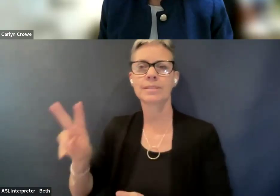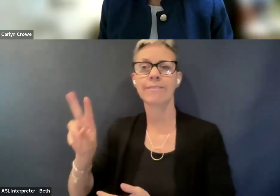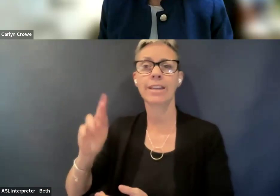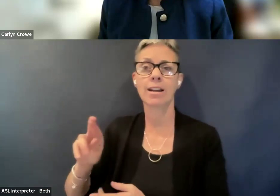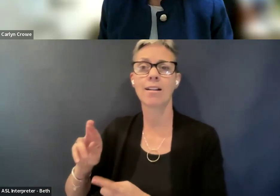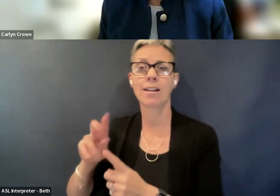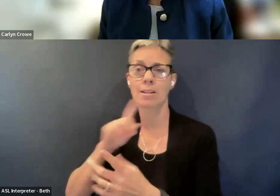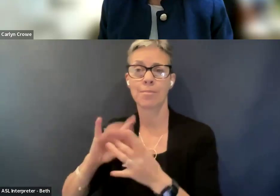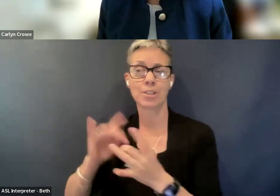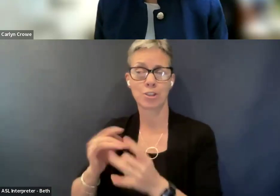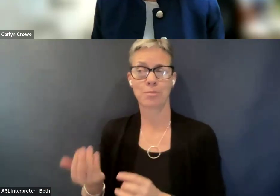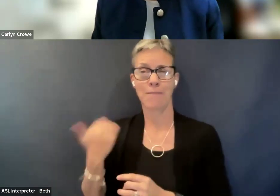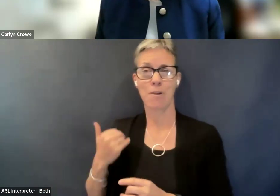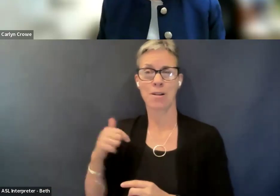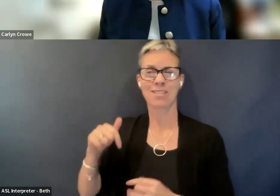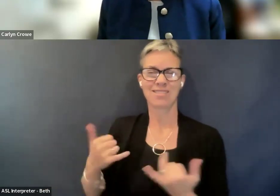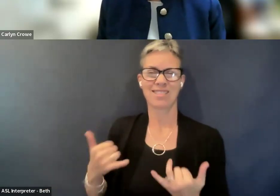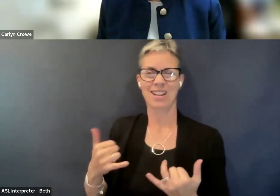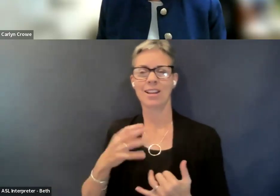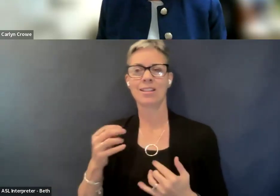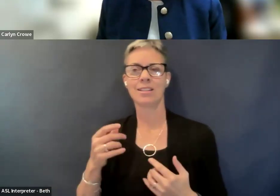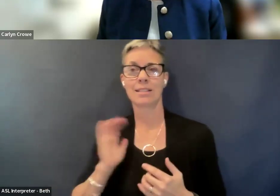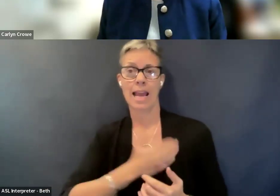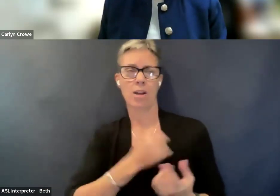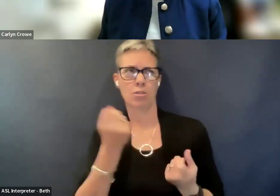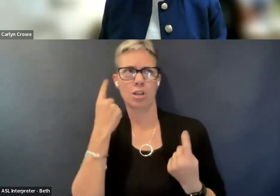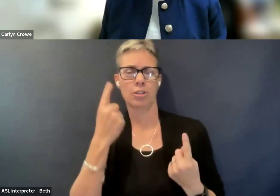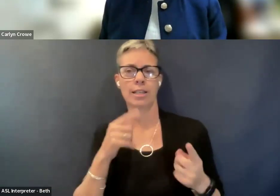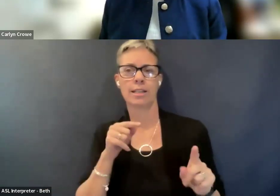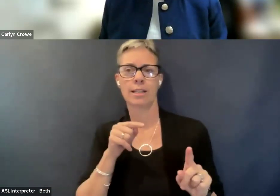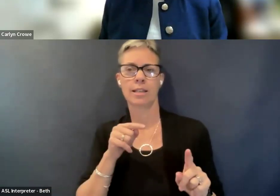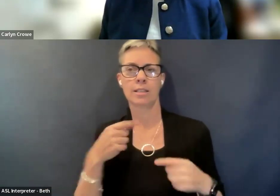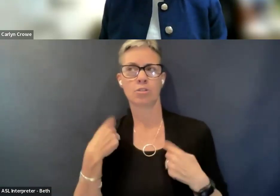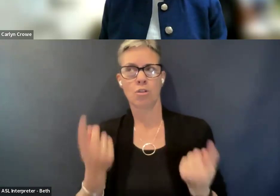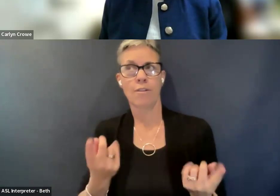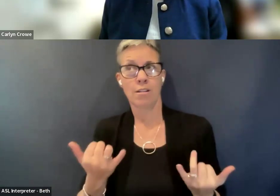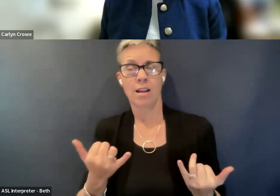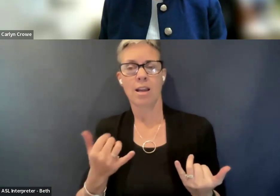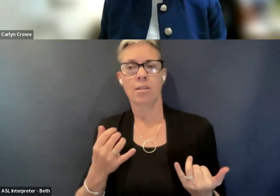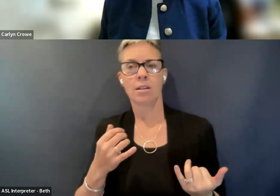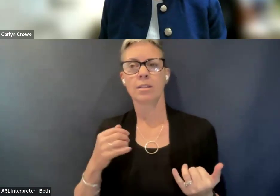mentioned previously, that what our understanding is at this time that